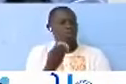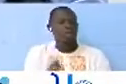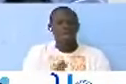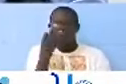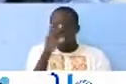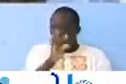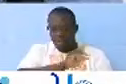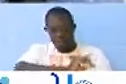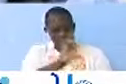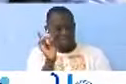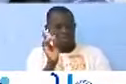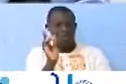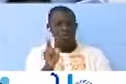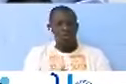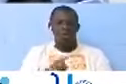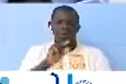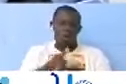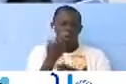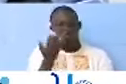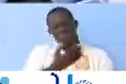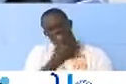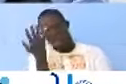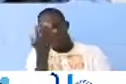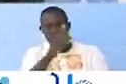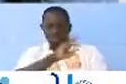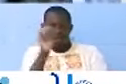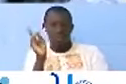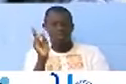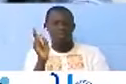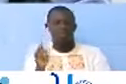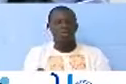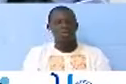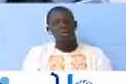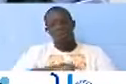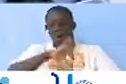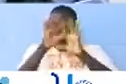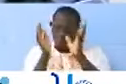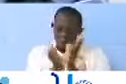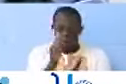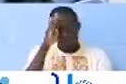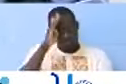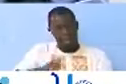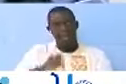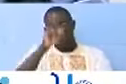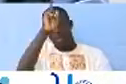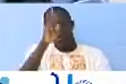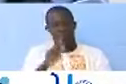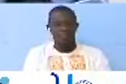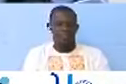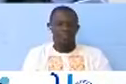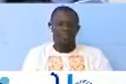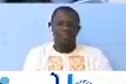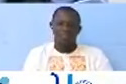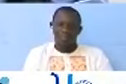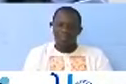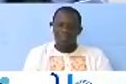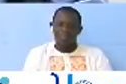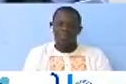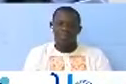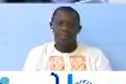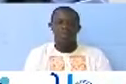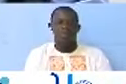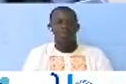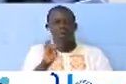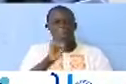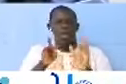it is a dollar. Even if it is $5. That's all thanks to Allah. What